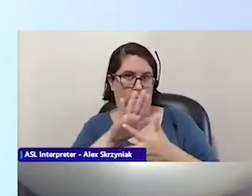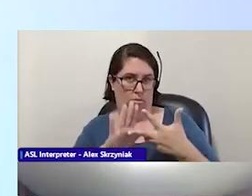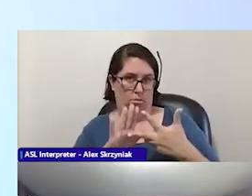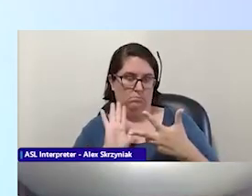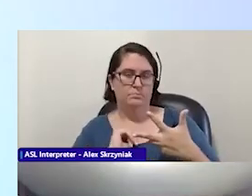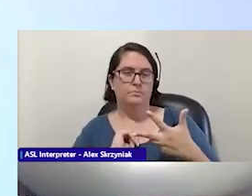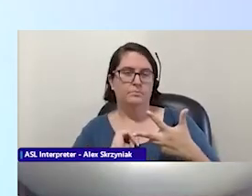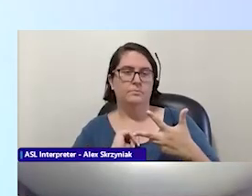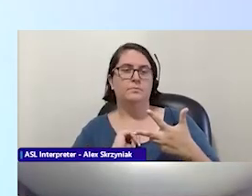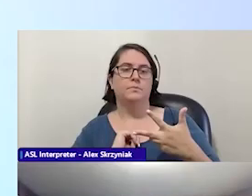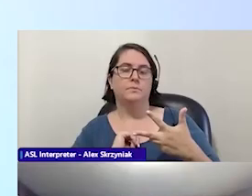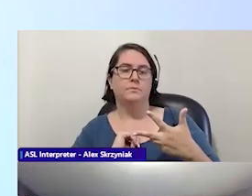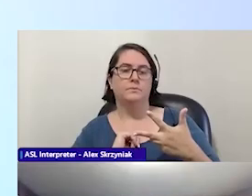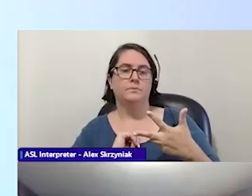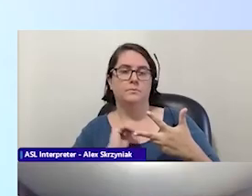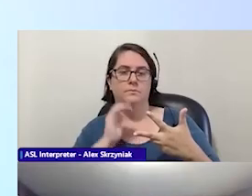the